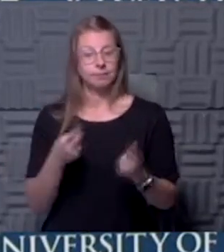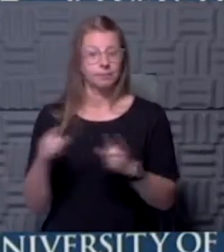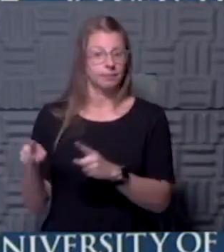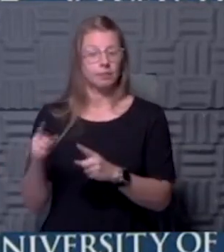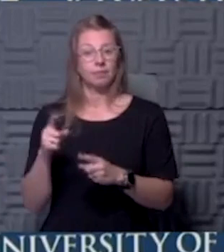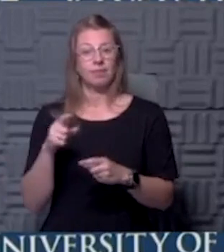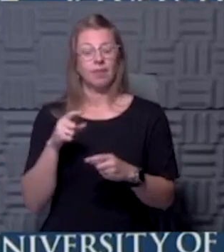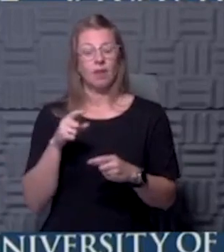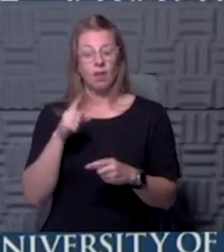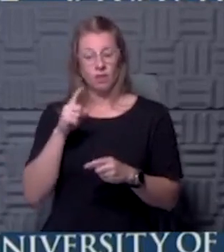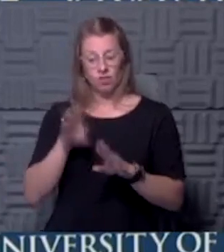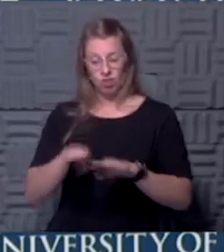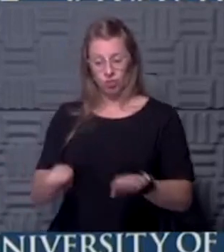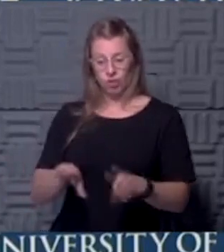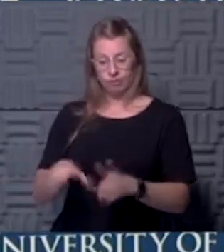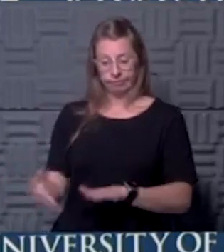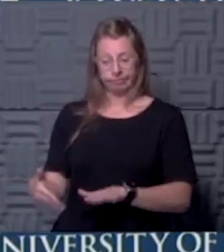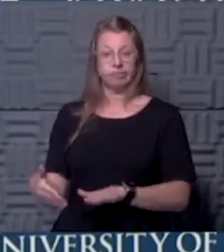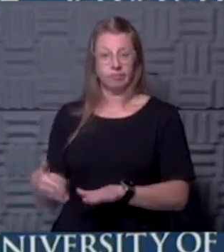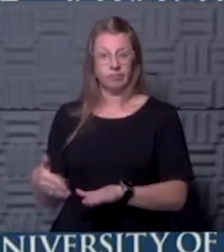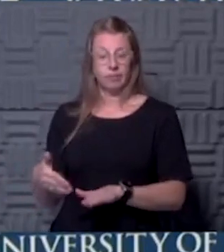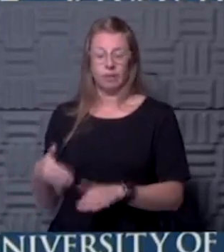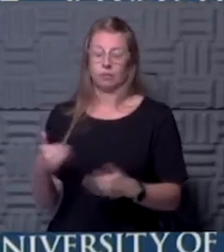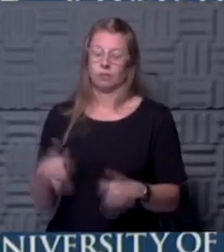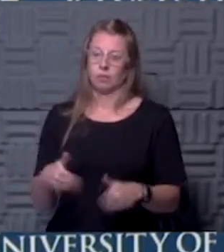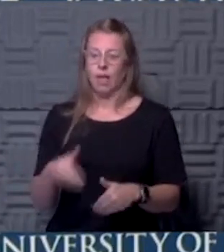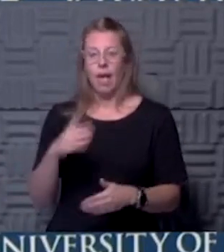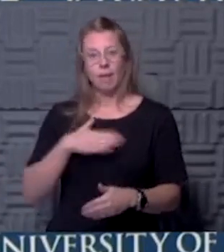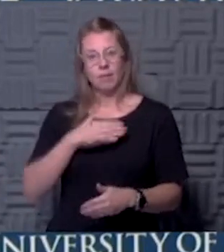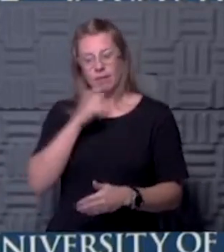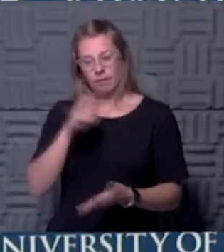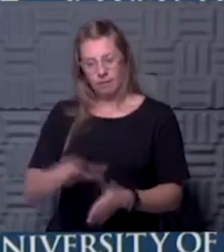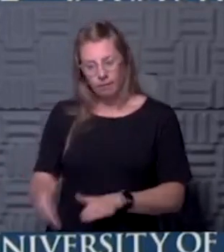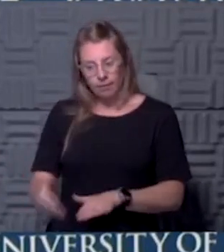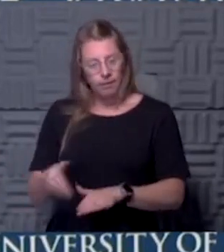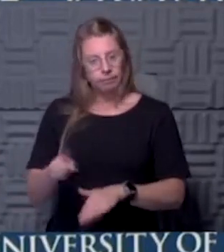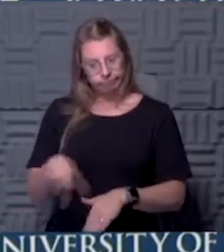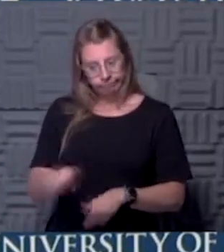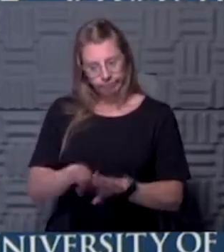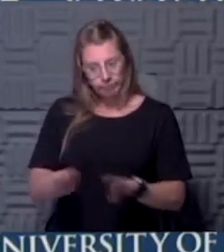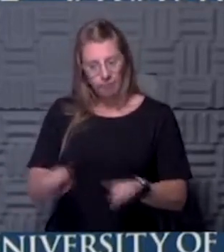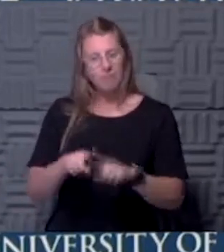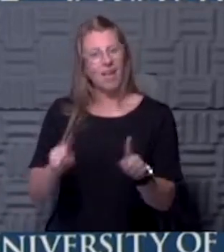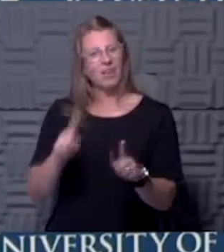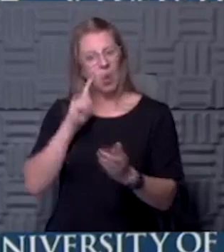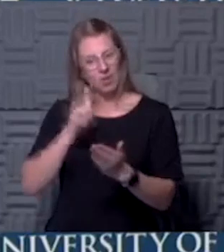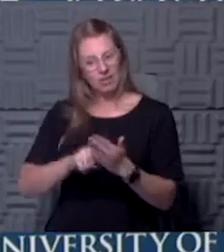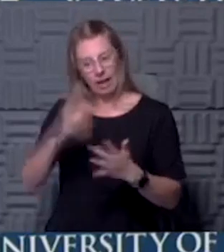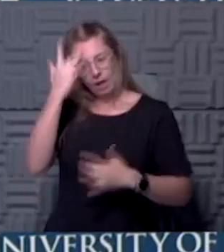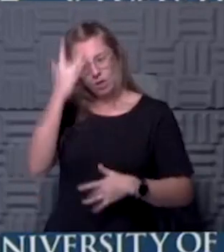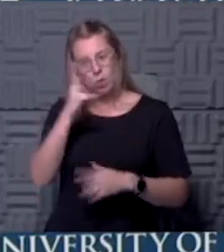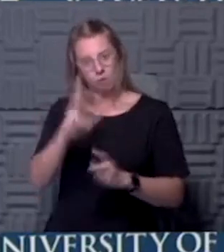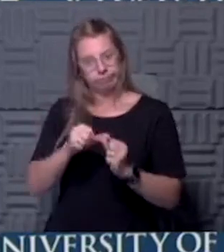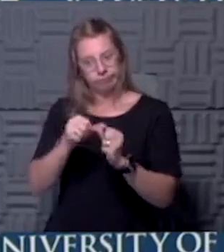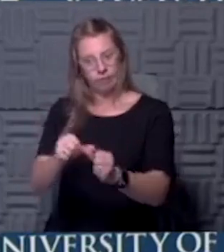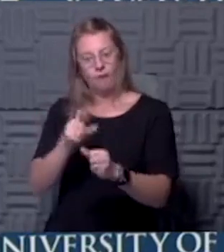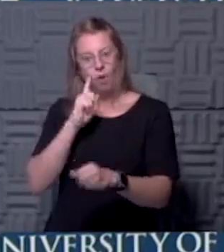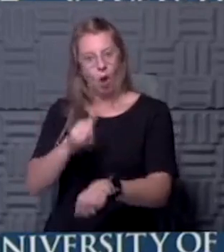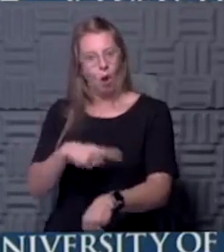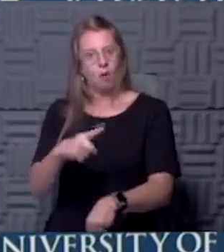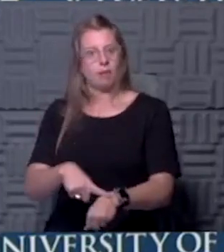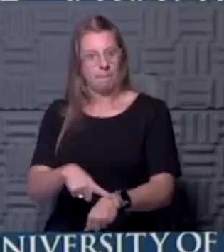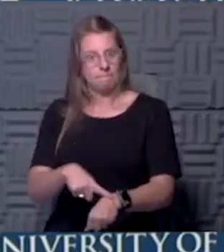our children, which is so great, we are seeing that there's illness that lasts for a long